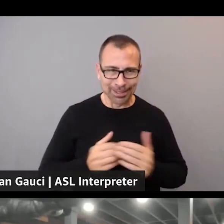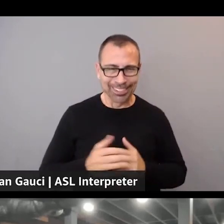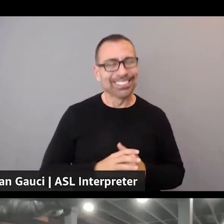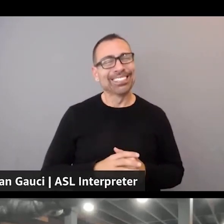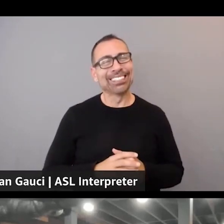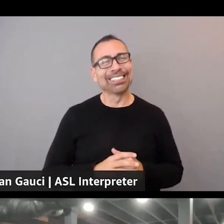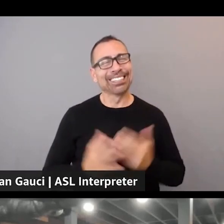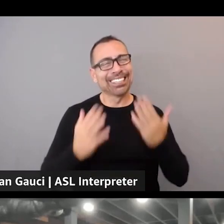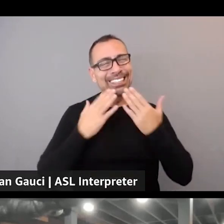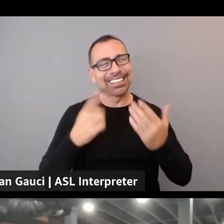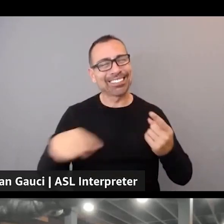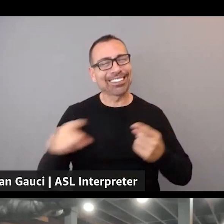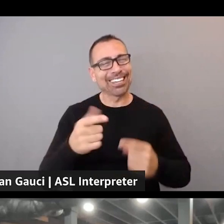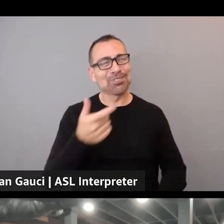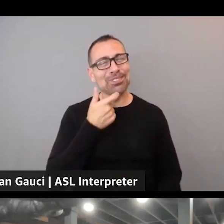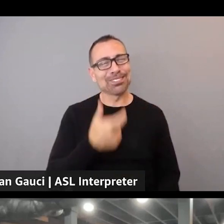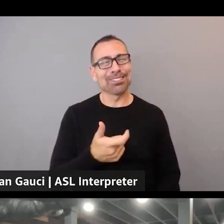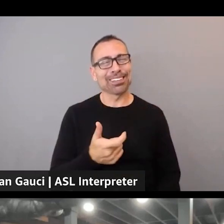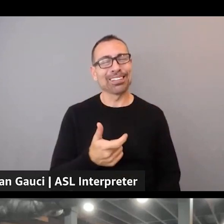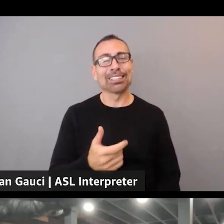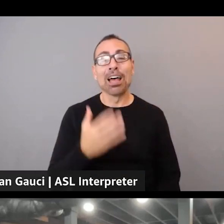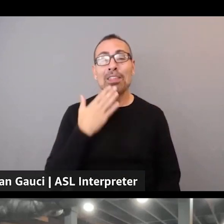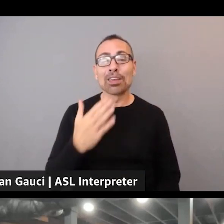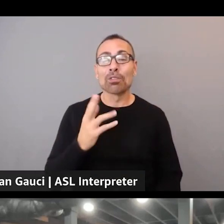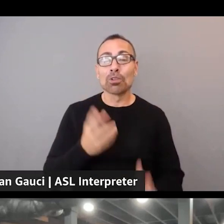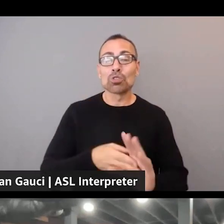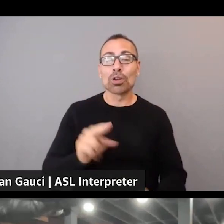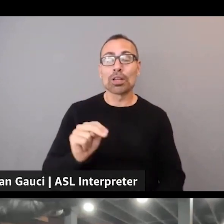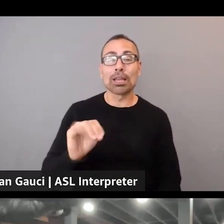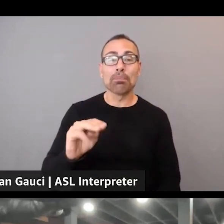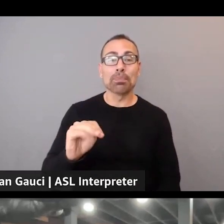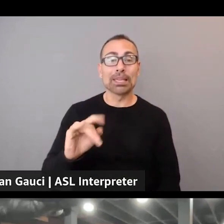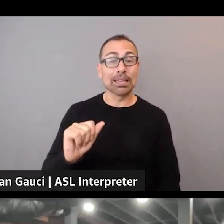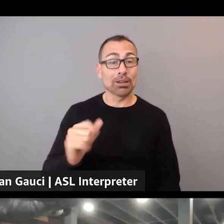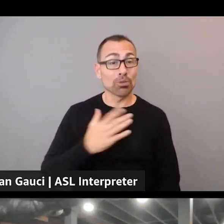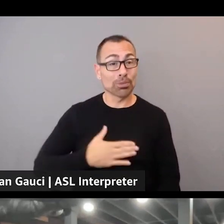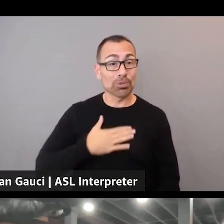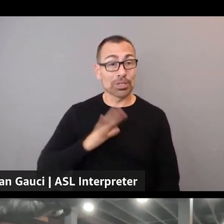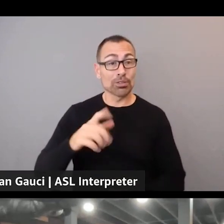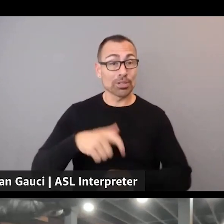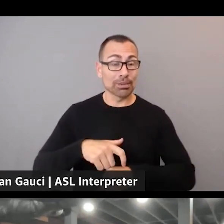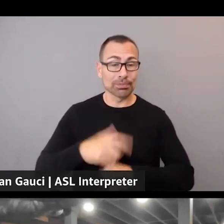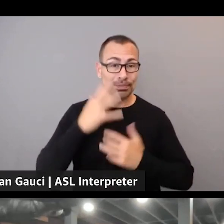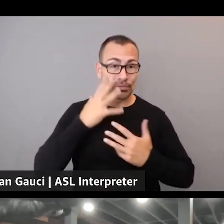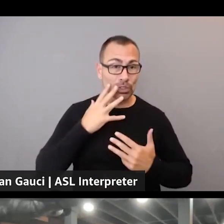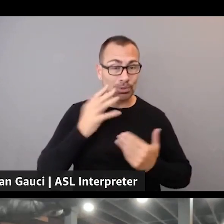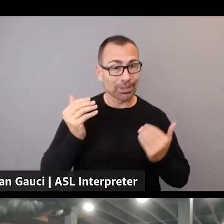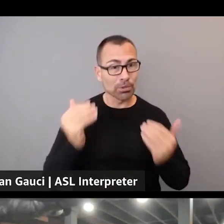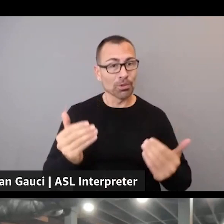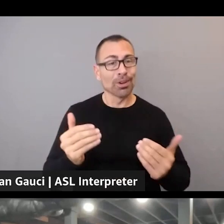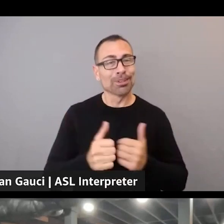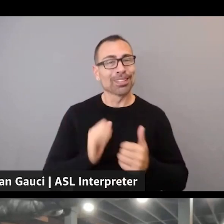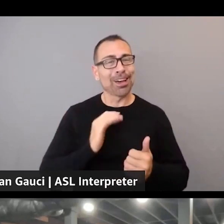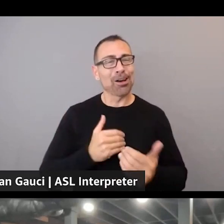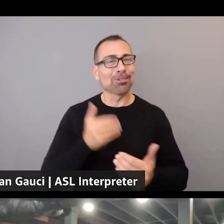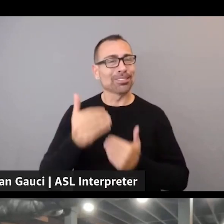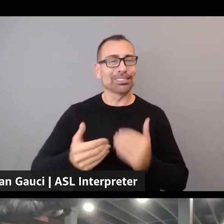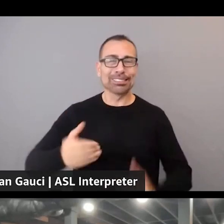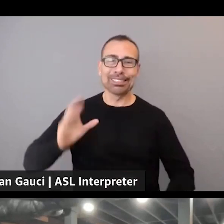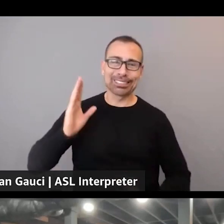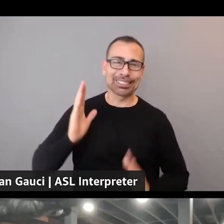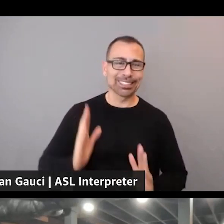Thank you for joining us, Navita. We really appreciate your time. Unfortunately, we are going to have to move on to our next guest here. We're